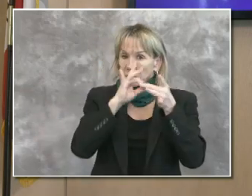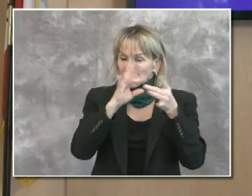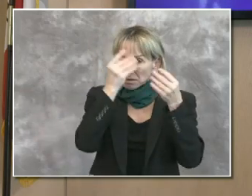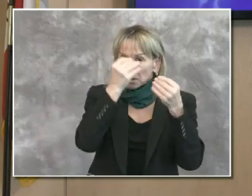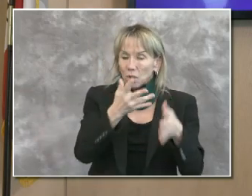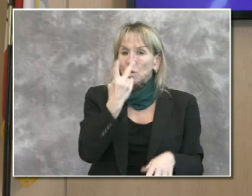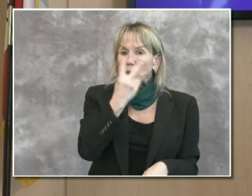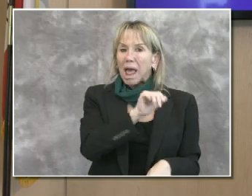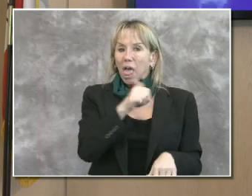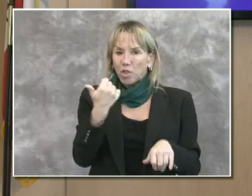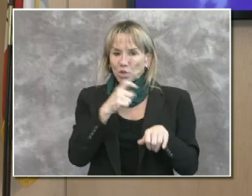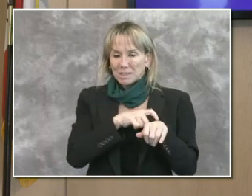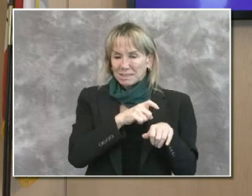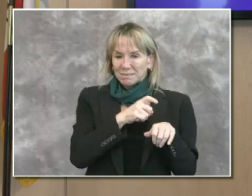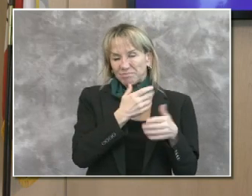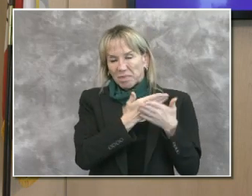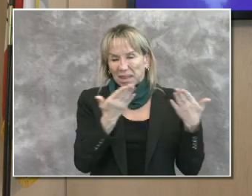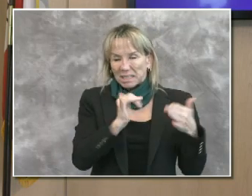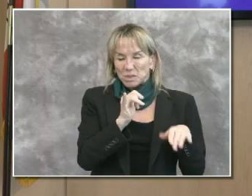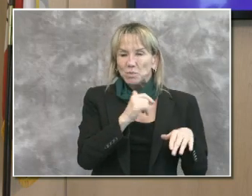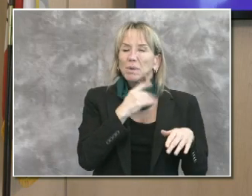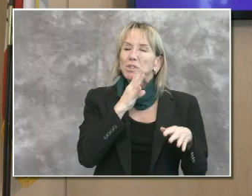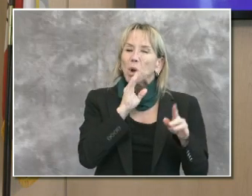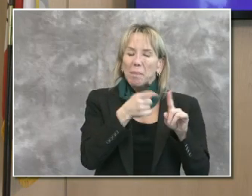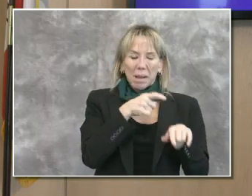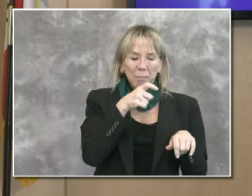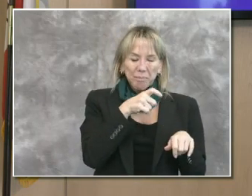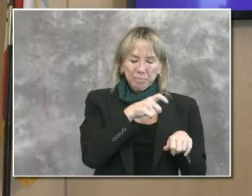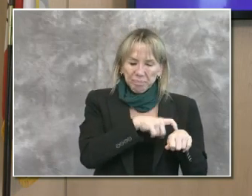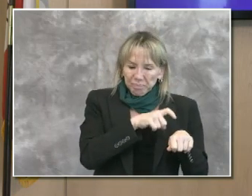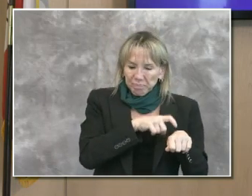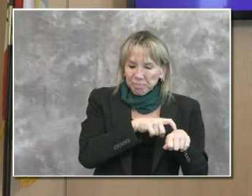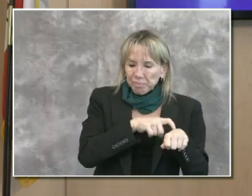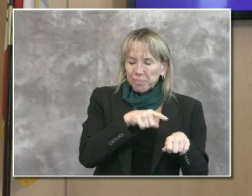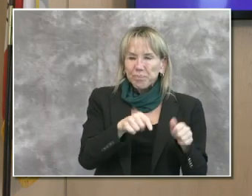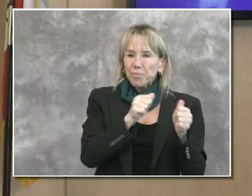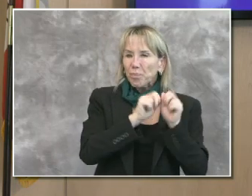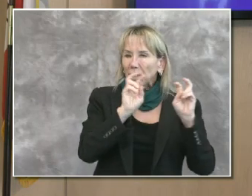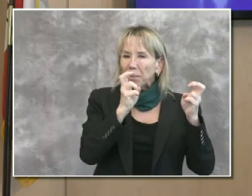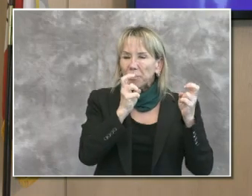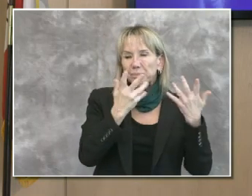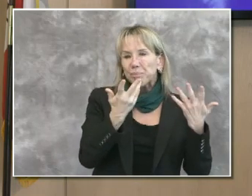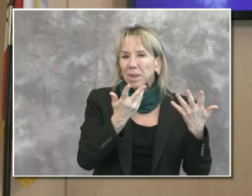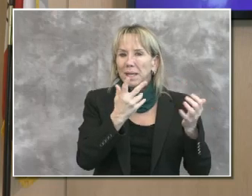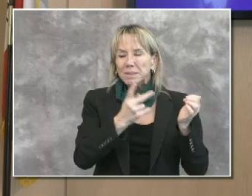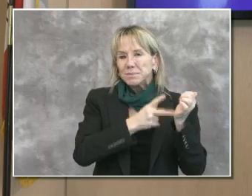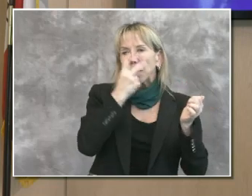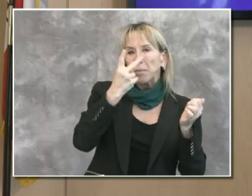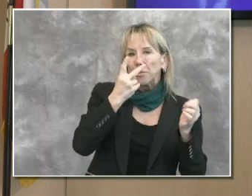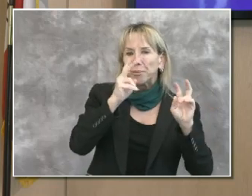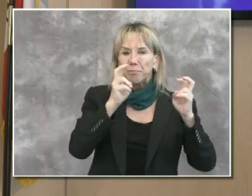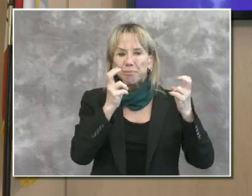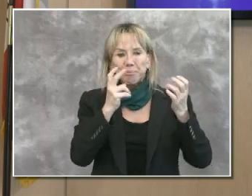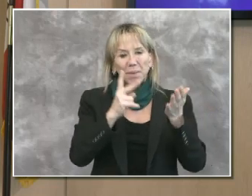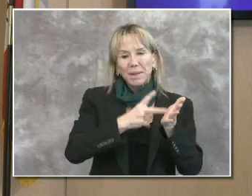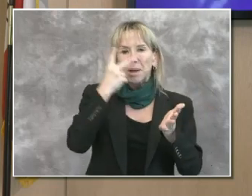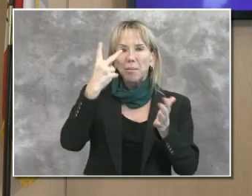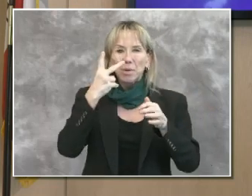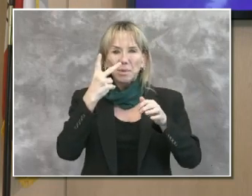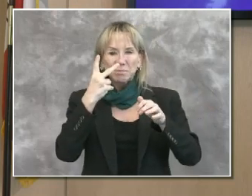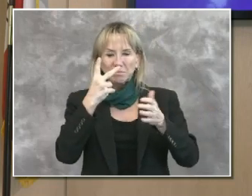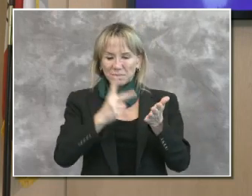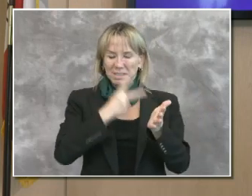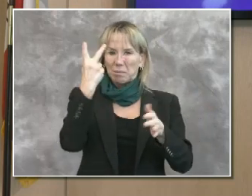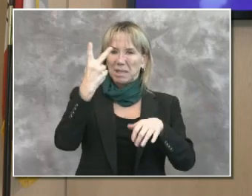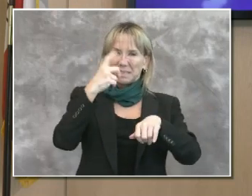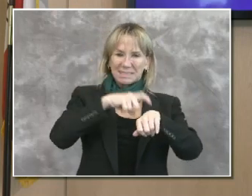doubling times during our briefings. You see a lot of conversations in the media for other jurisdictions and other places where the notion of